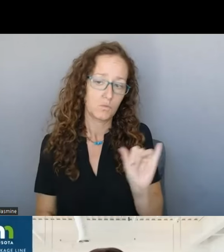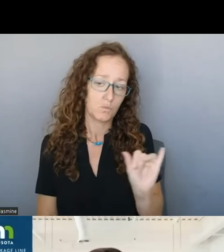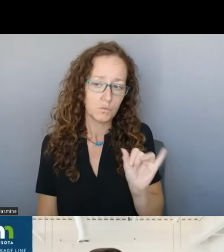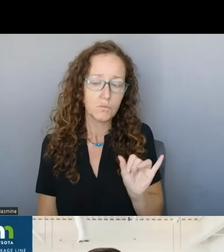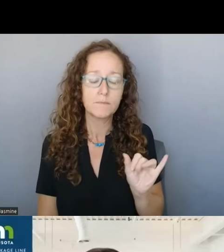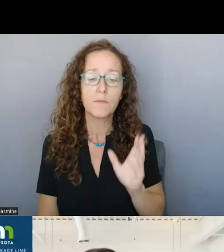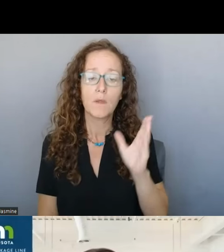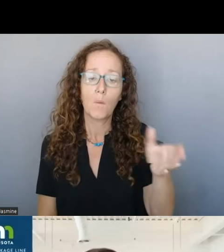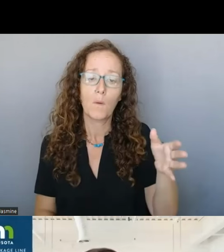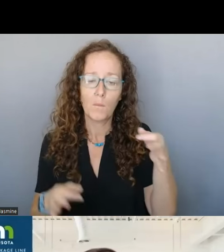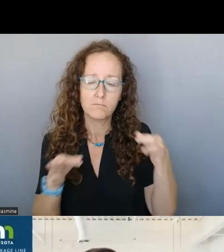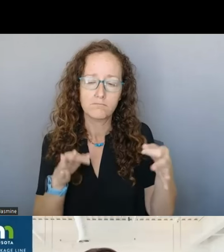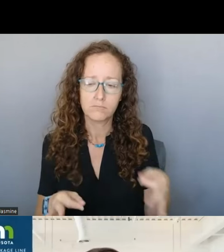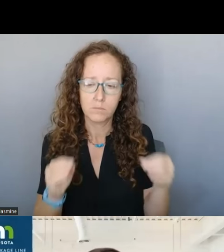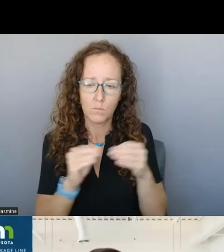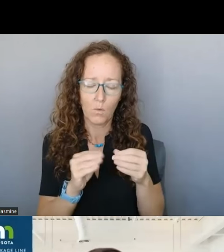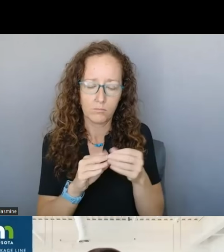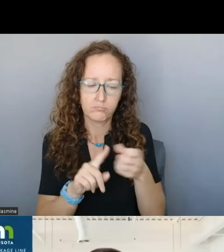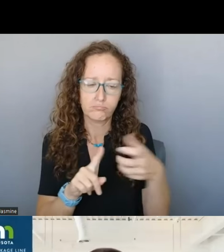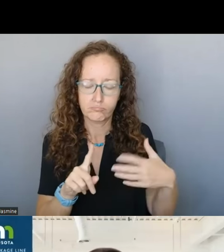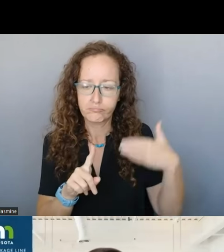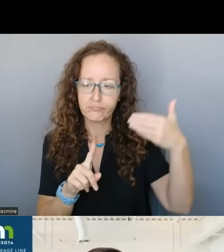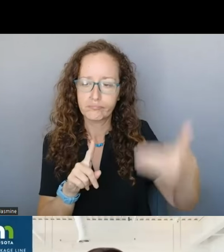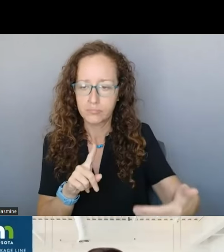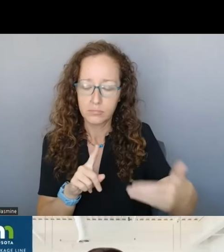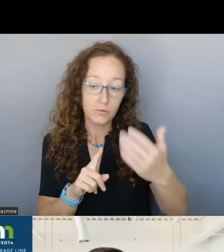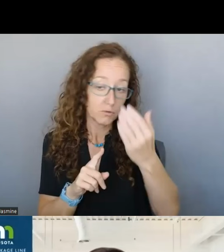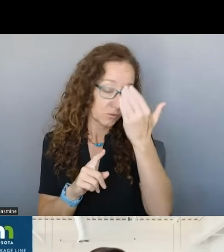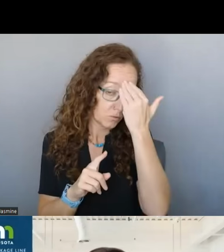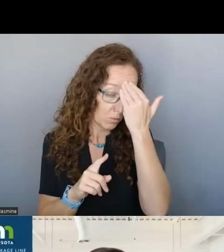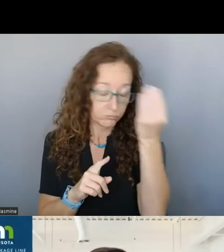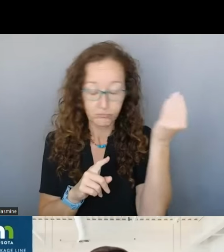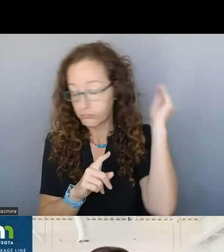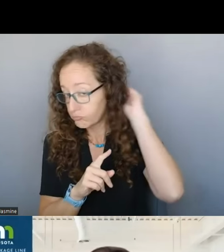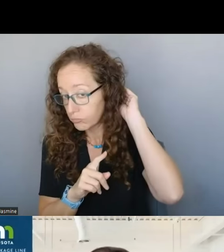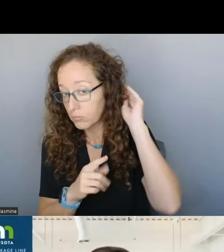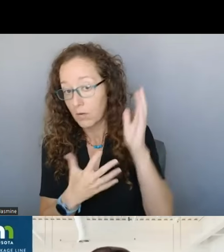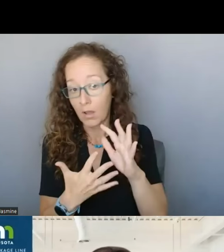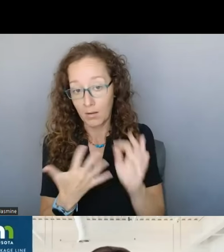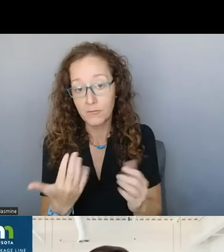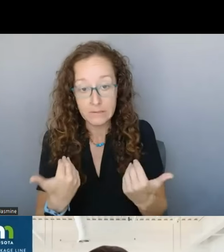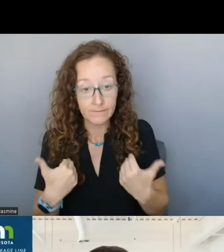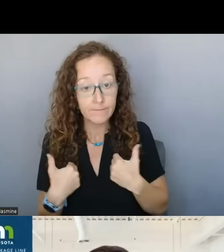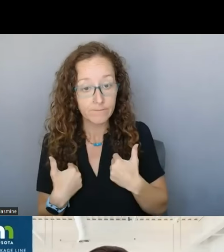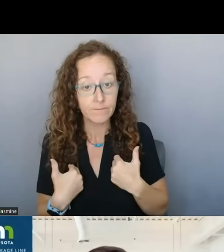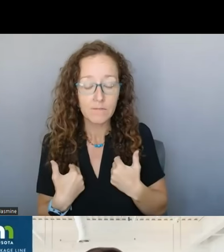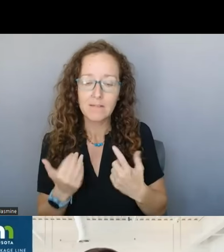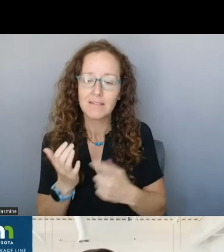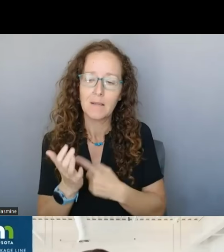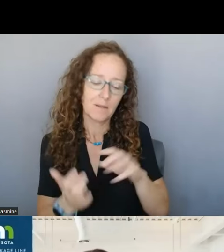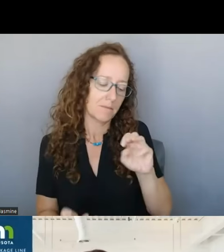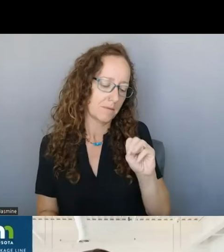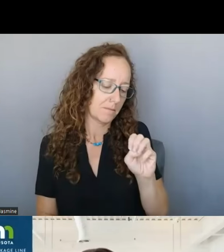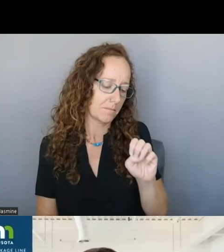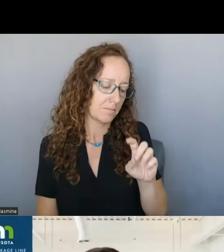bit more as we go as well, but just know that that's an option because Medicare can be quite complex and confusing. So